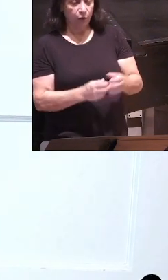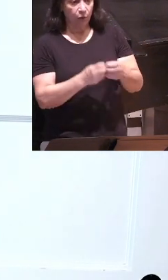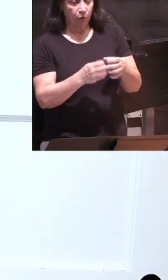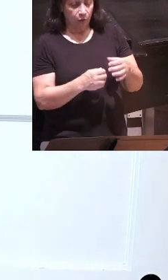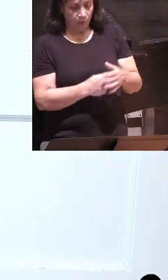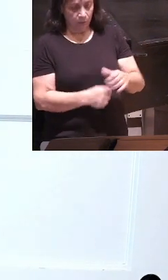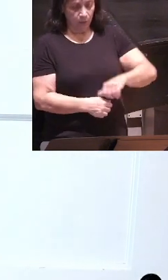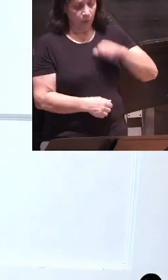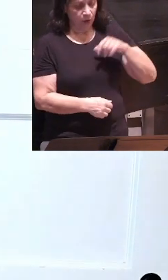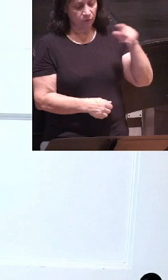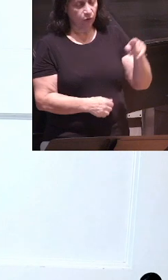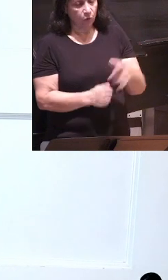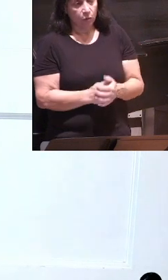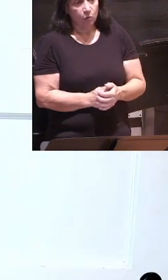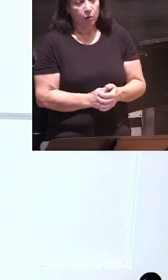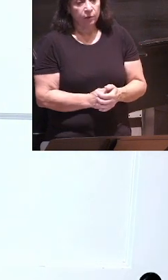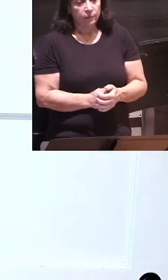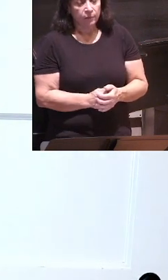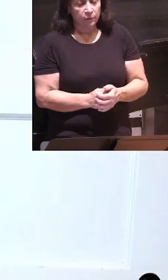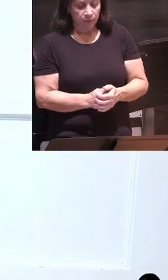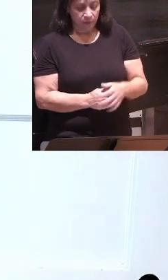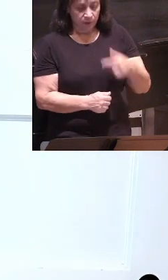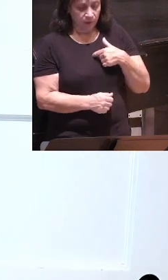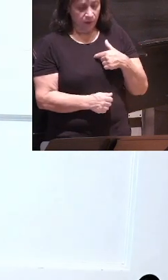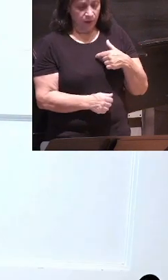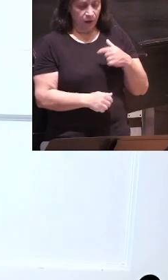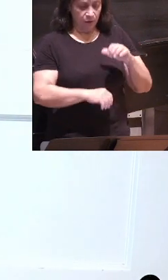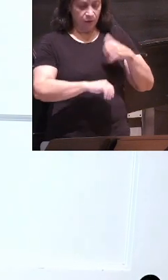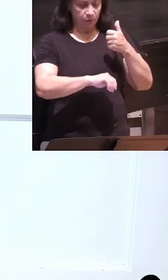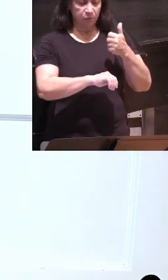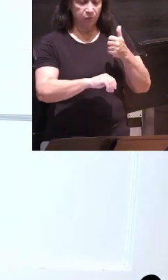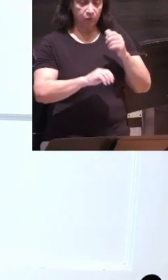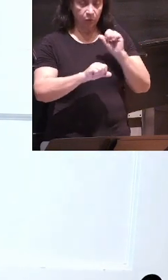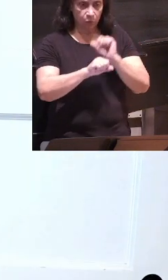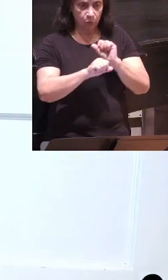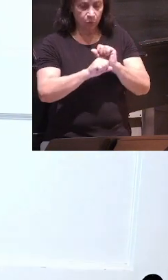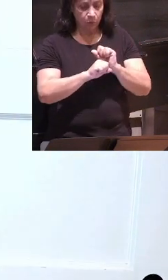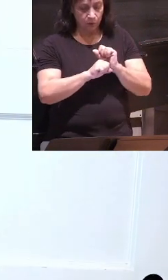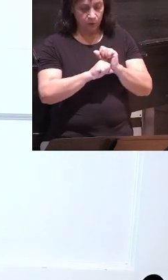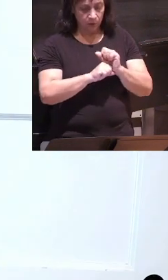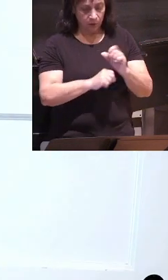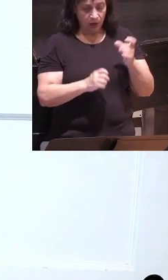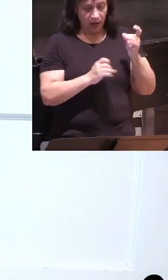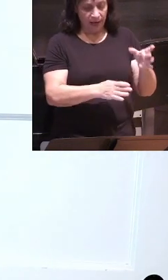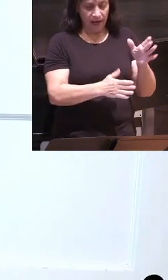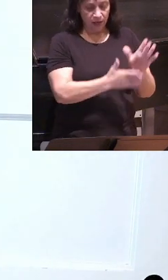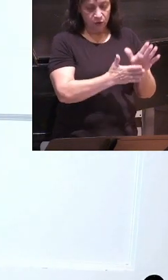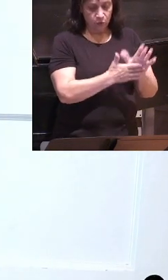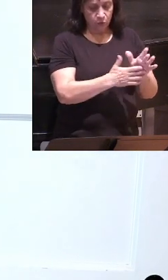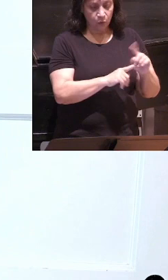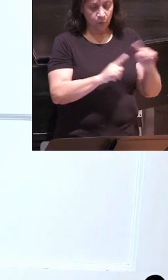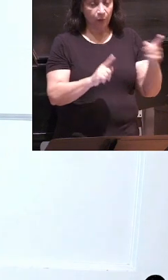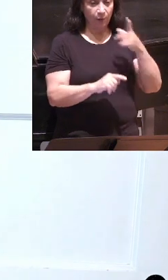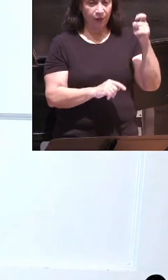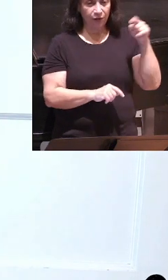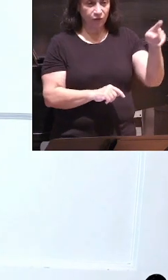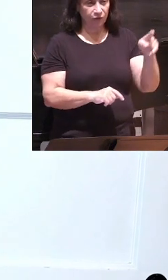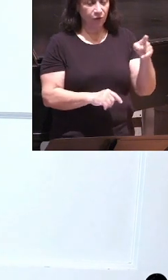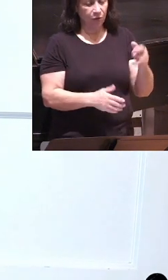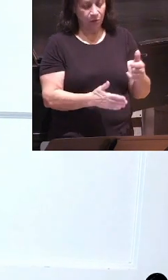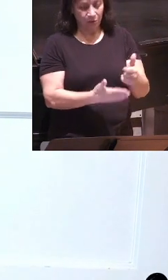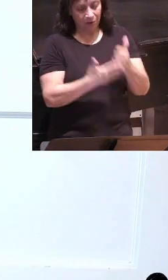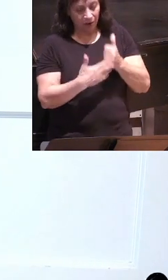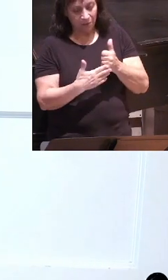have been able to play sports, to work out, do homework. I really hated school, but you pushed me to do my homework and